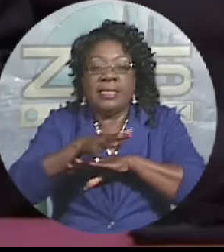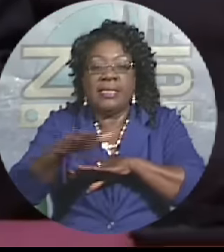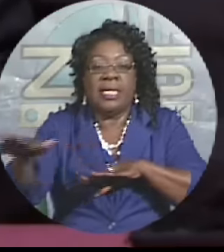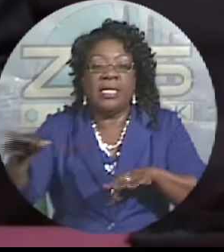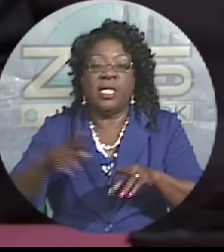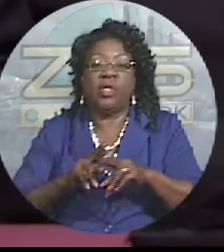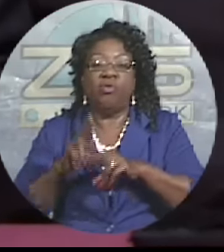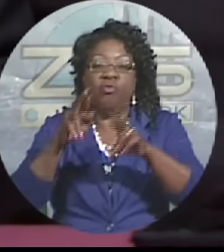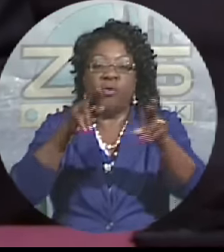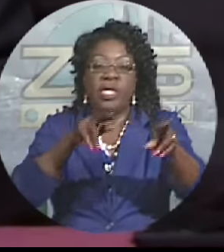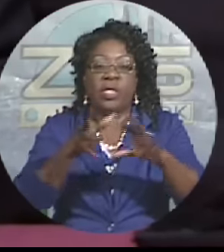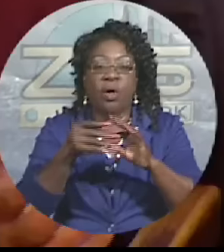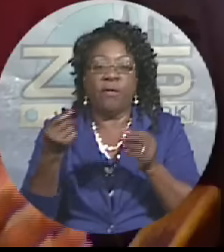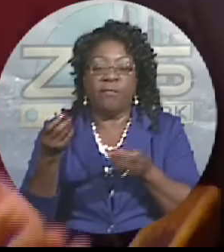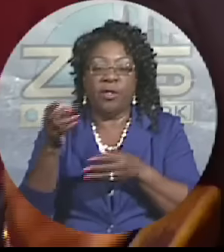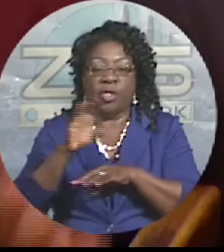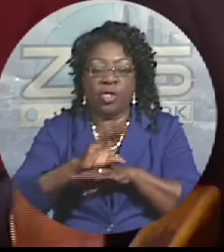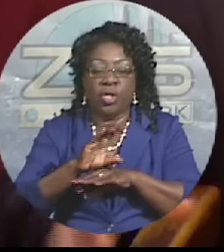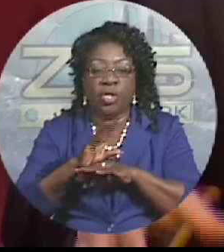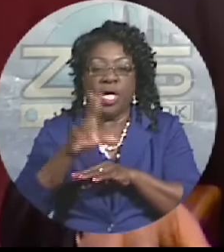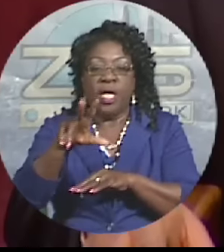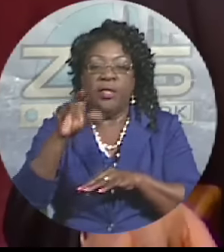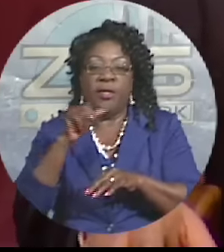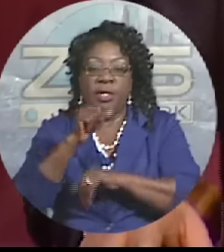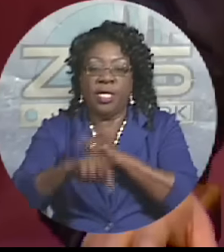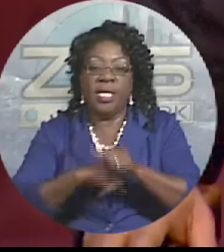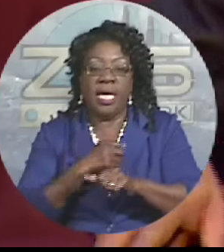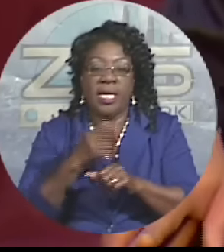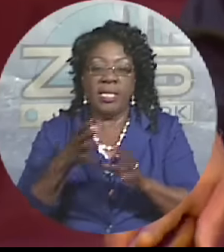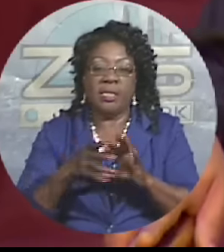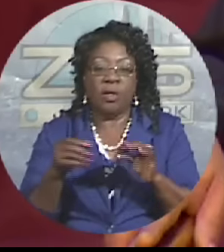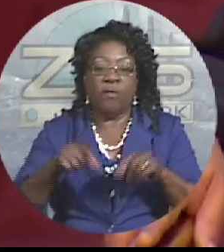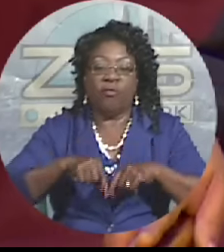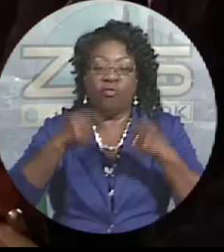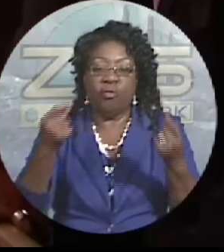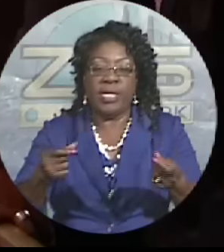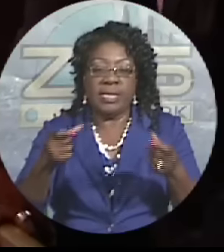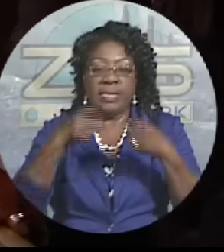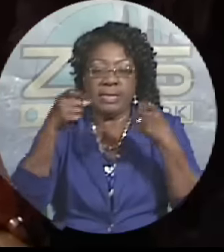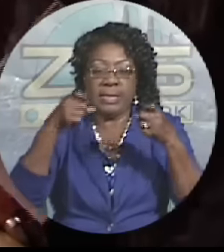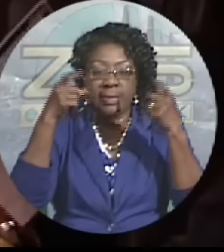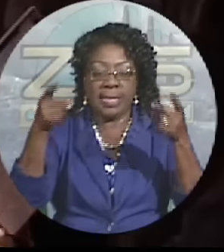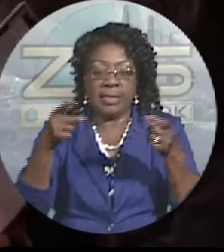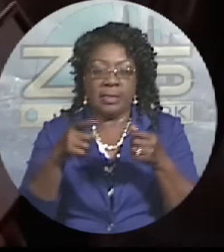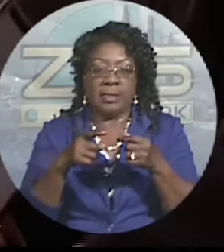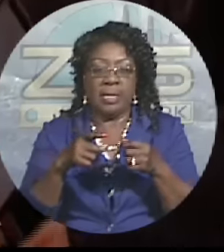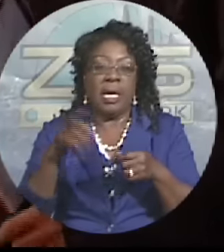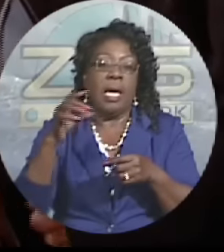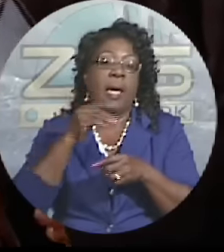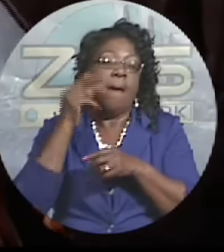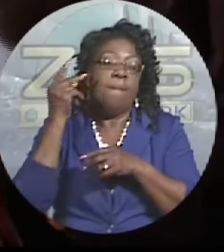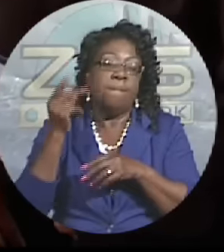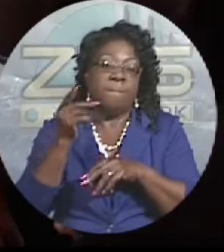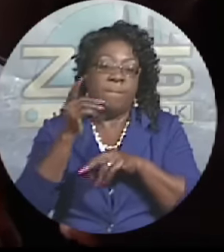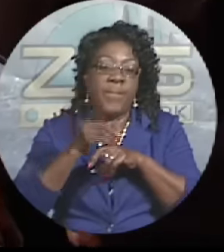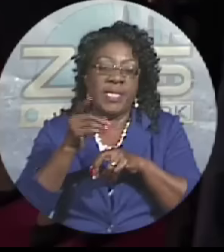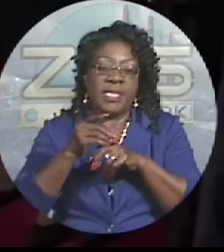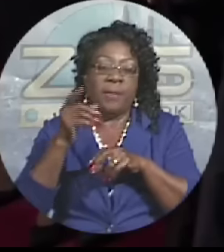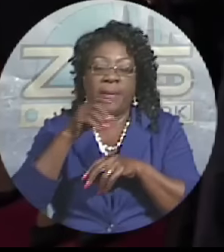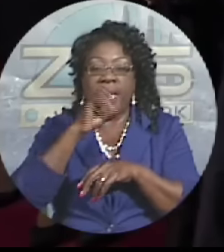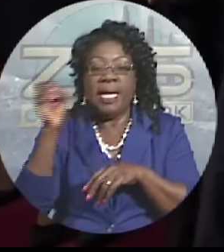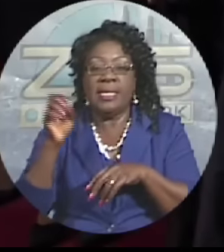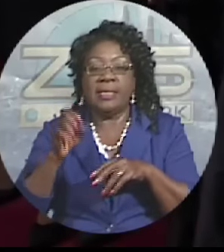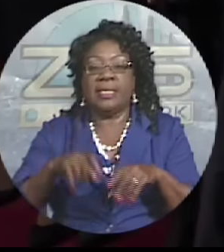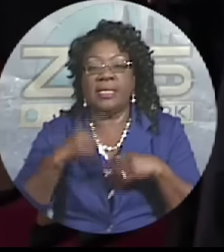reach of the church. 30 years of great success. Bishop Ellis continues to set the bar high and reminds